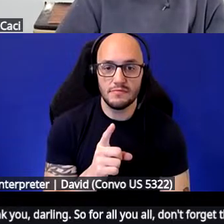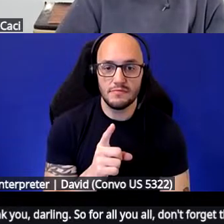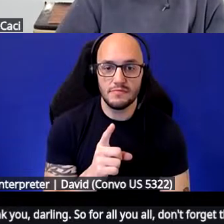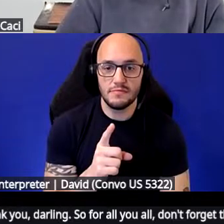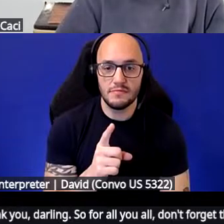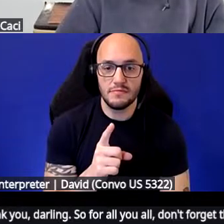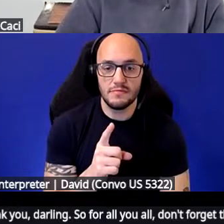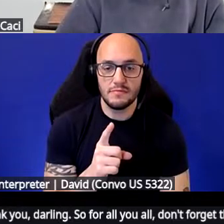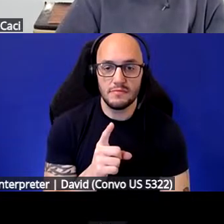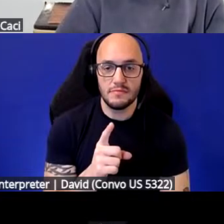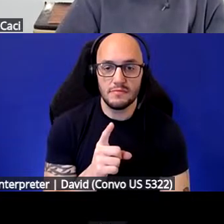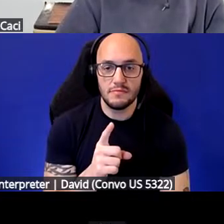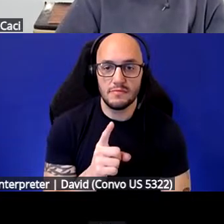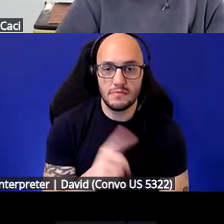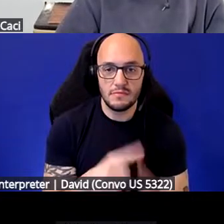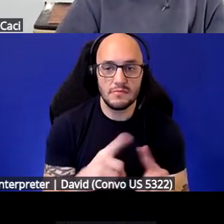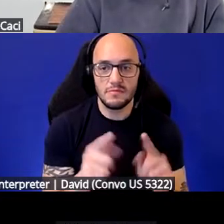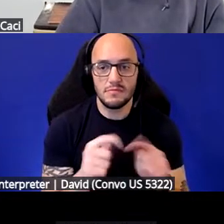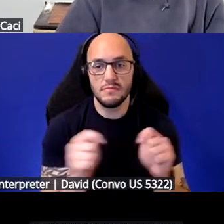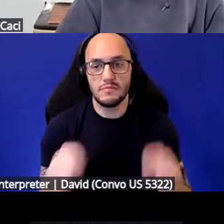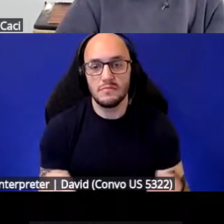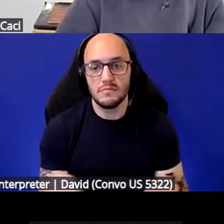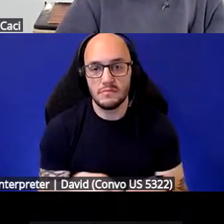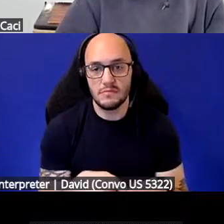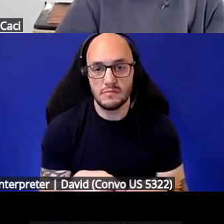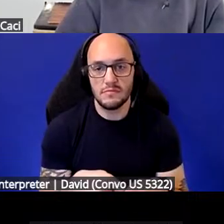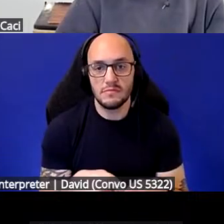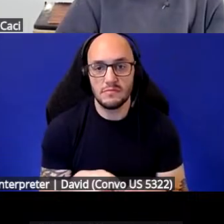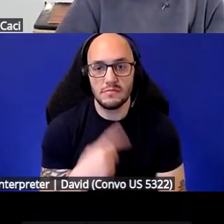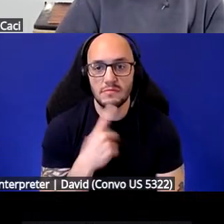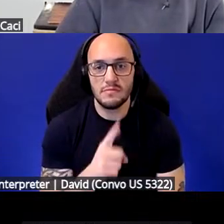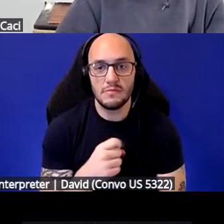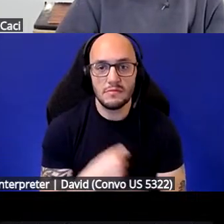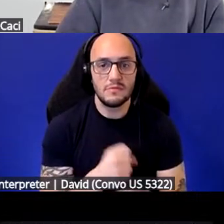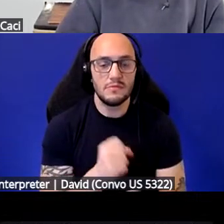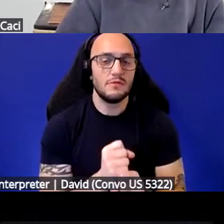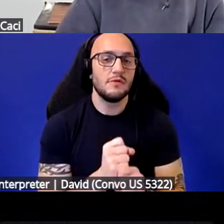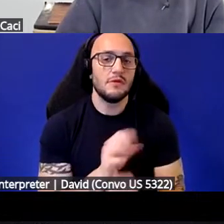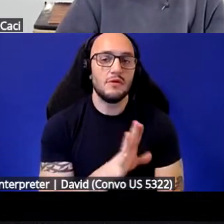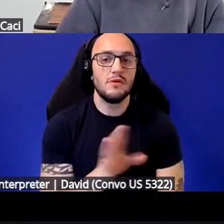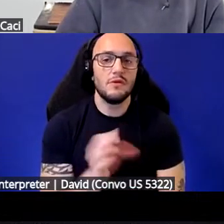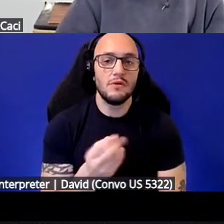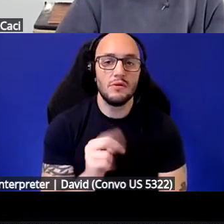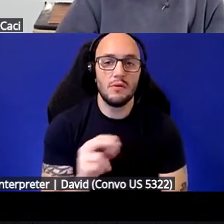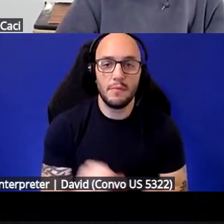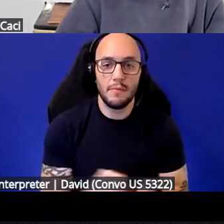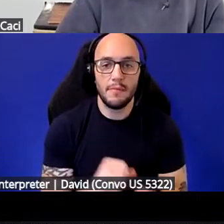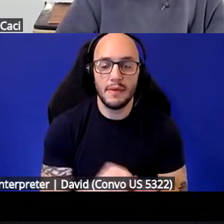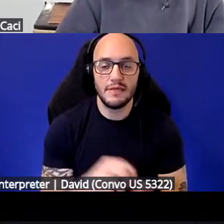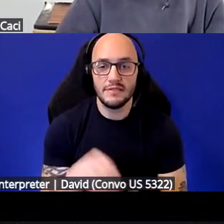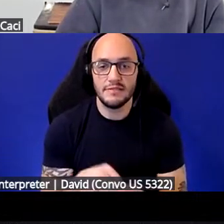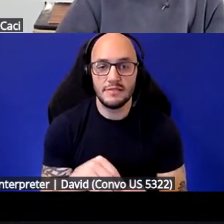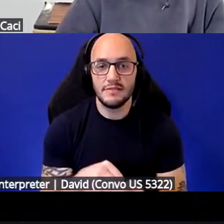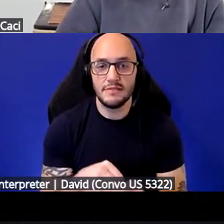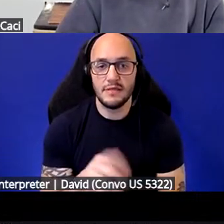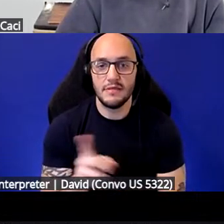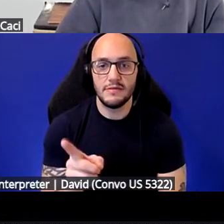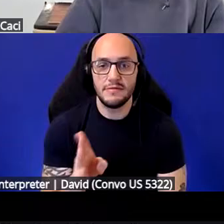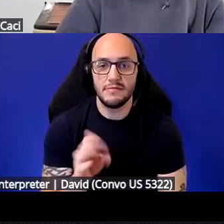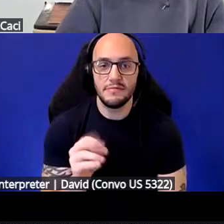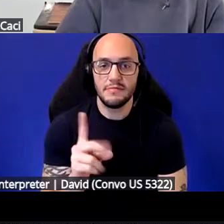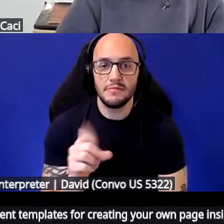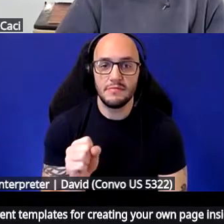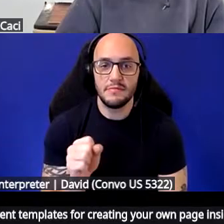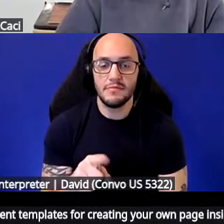all the different templates for creating your own page inside of boards, you can